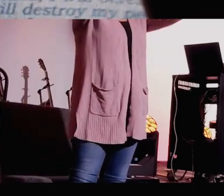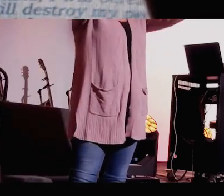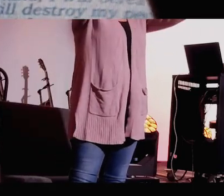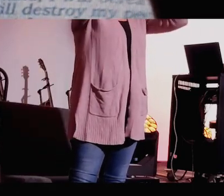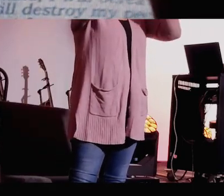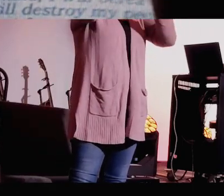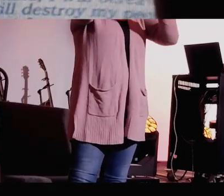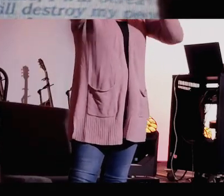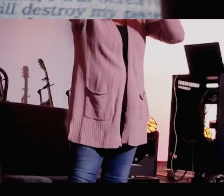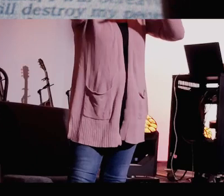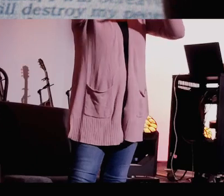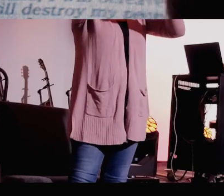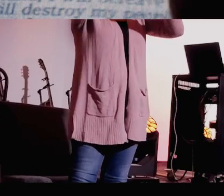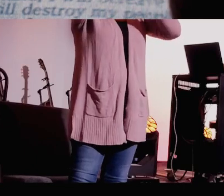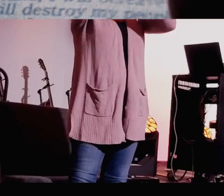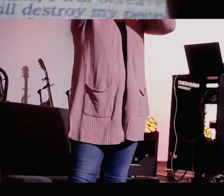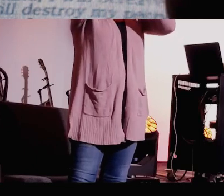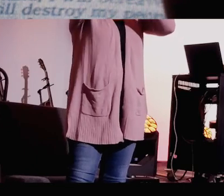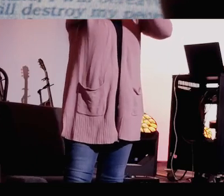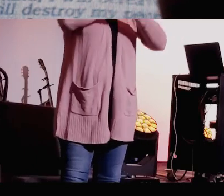that intimate relationship